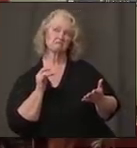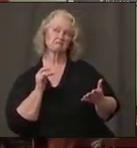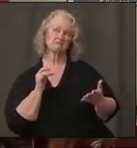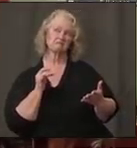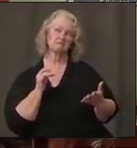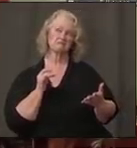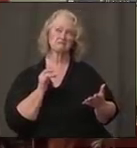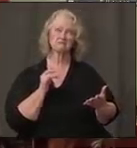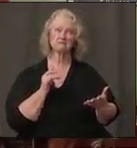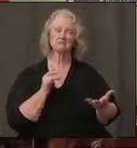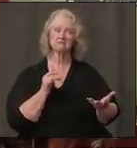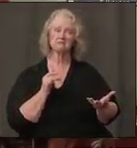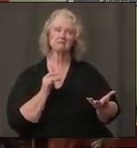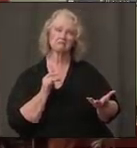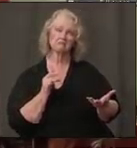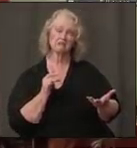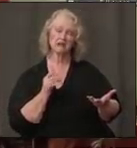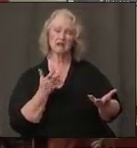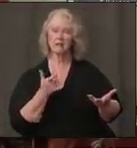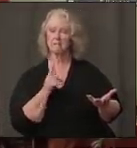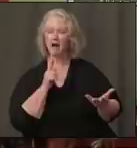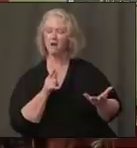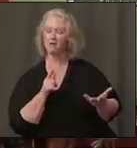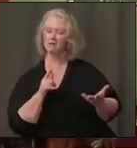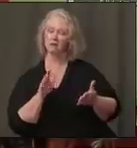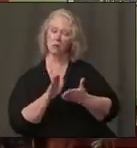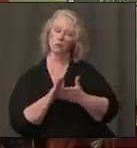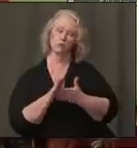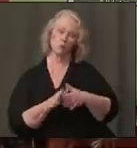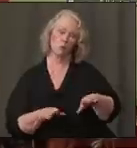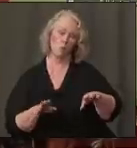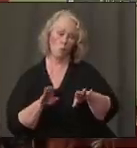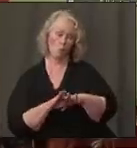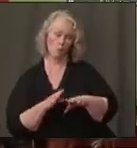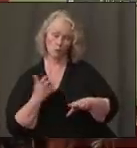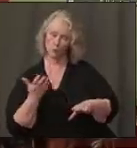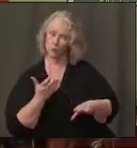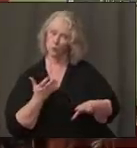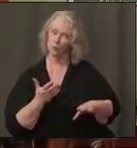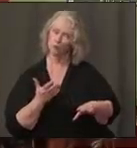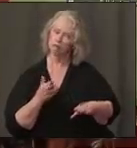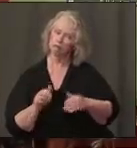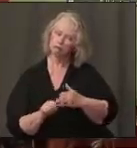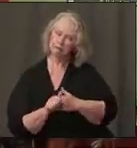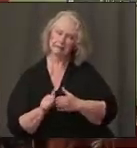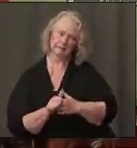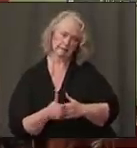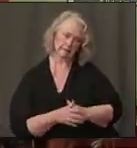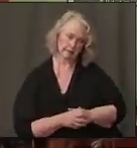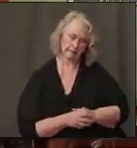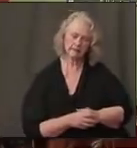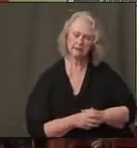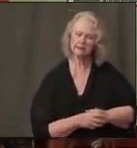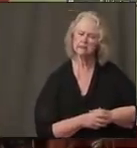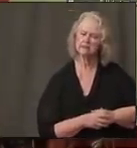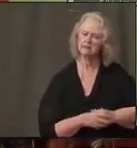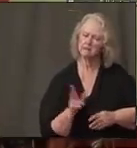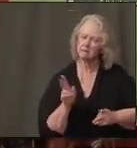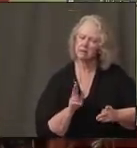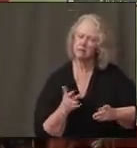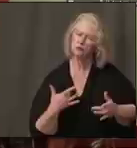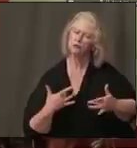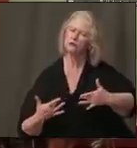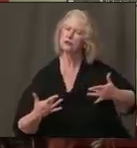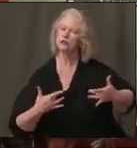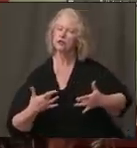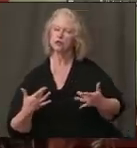that come with the closure of schools? You do hear people talking about the concern of what